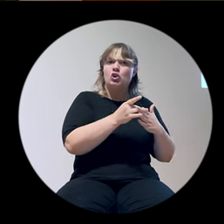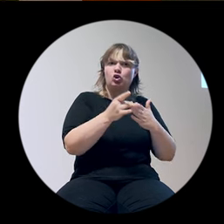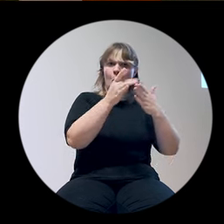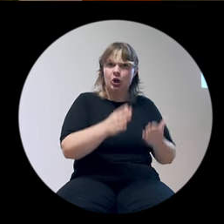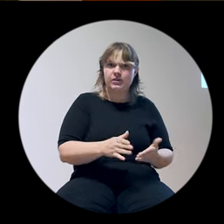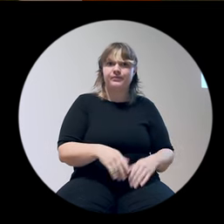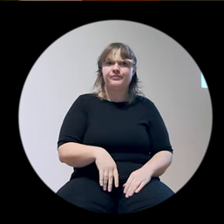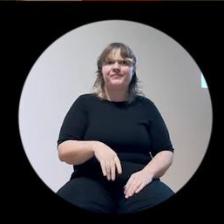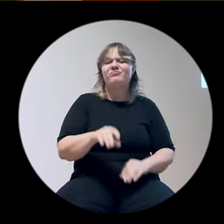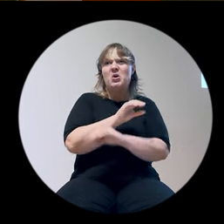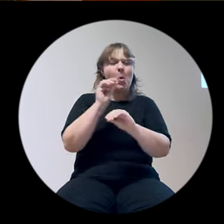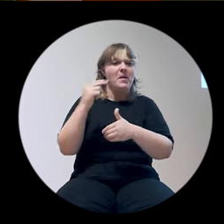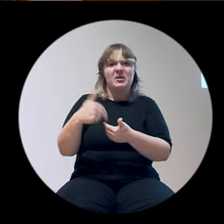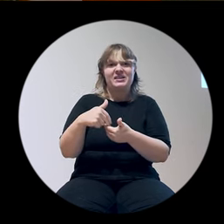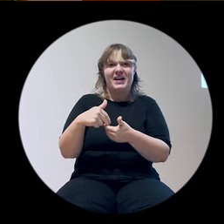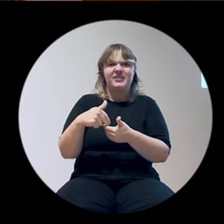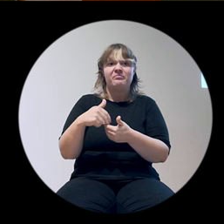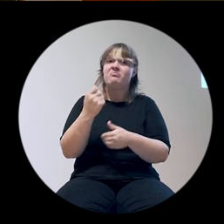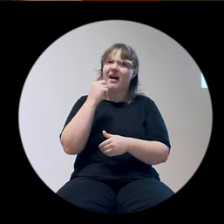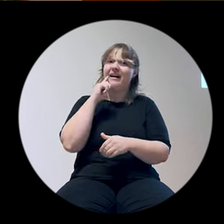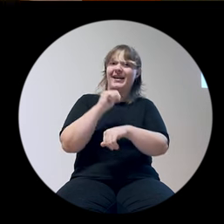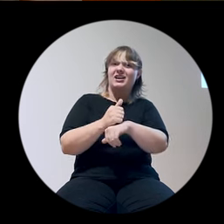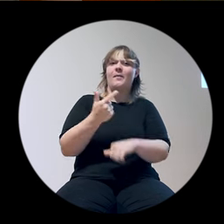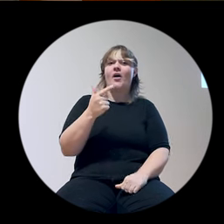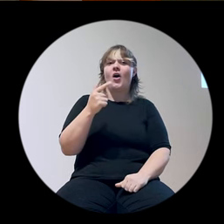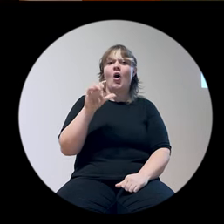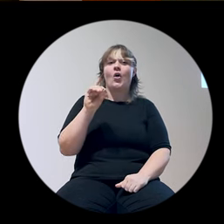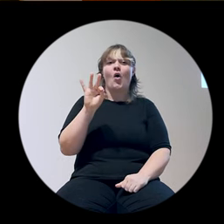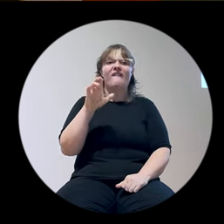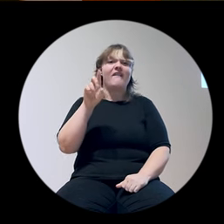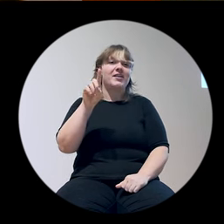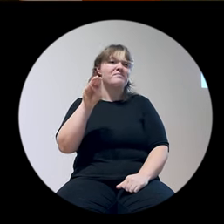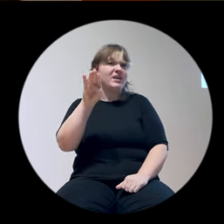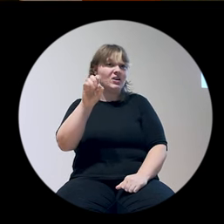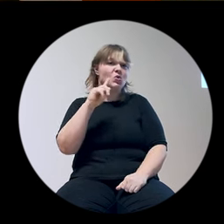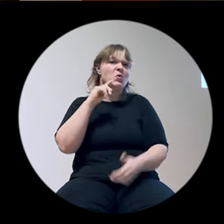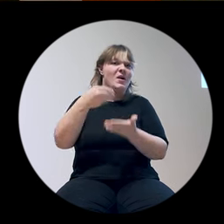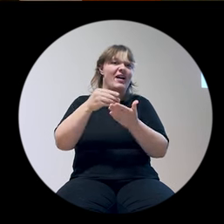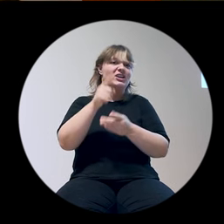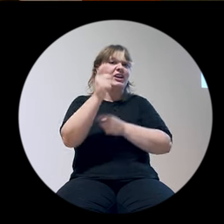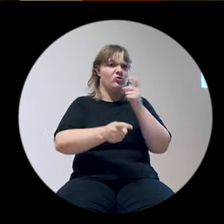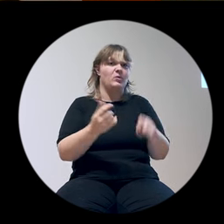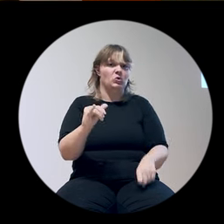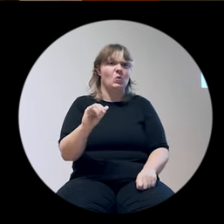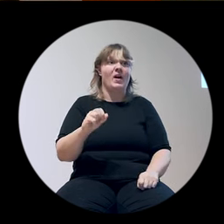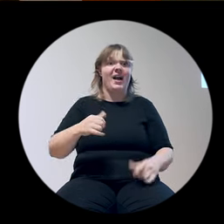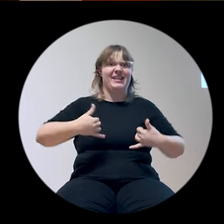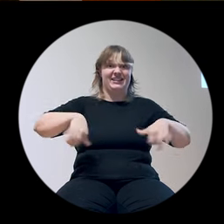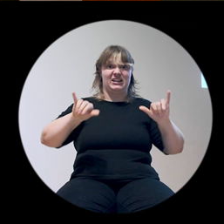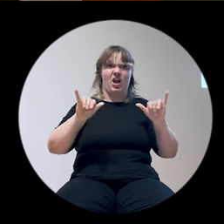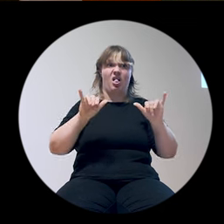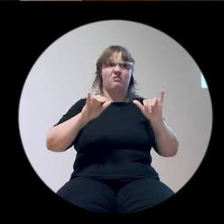Nobody participated, but I set up a GoFundMe so you could financially contribute as well. And this GoFundMe has still